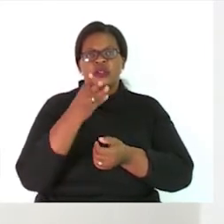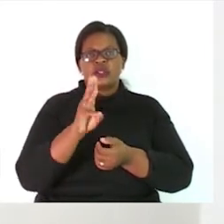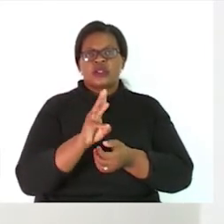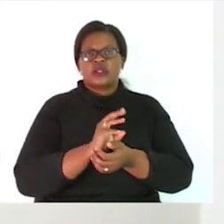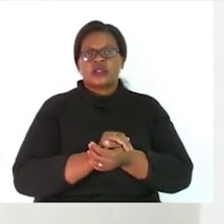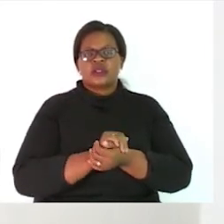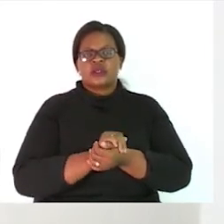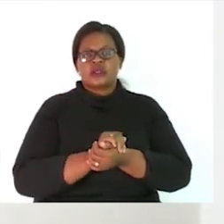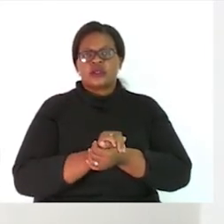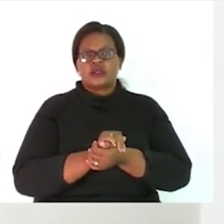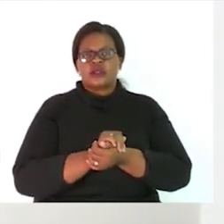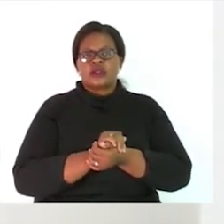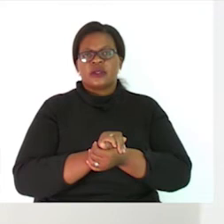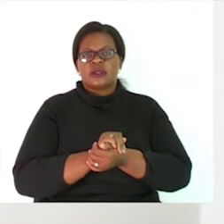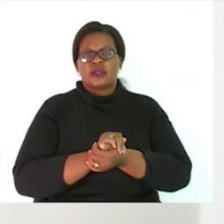6,